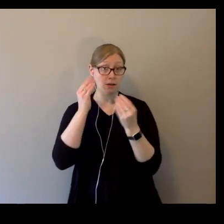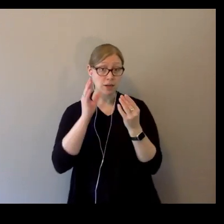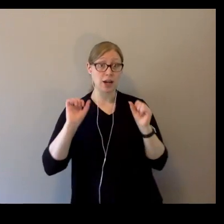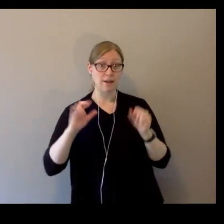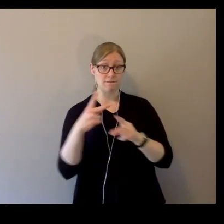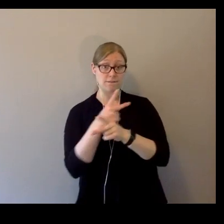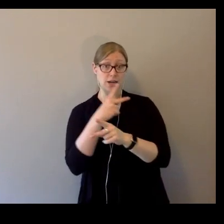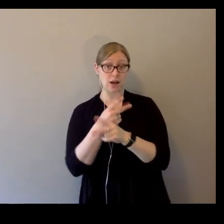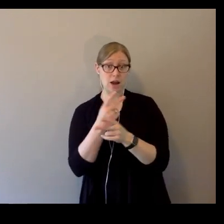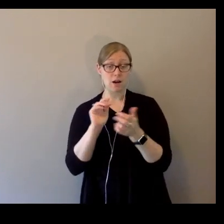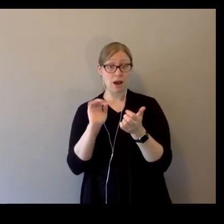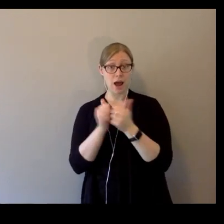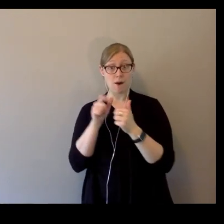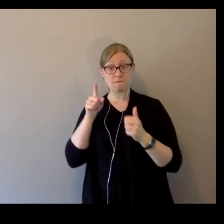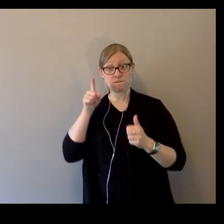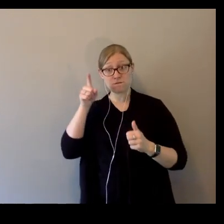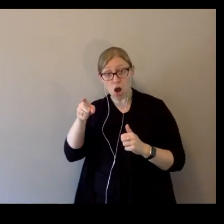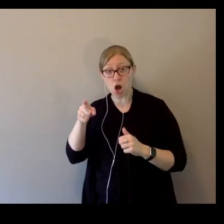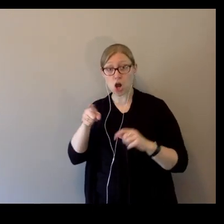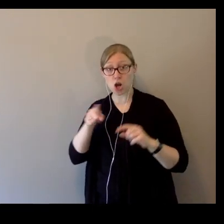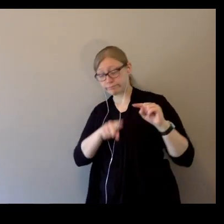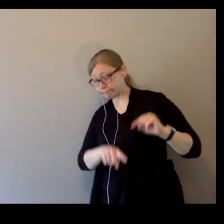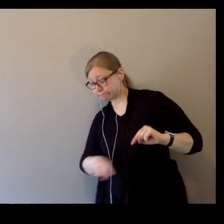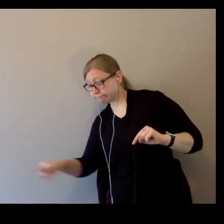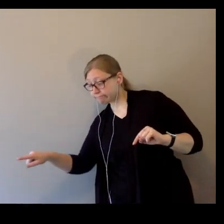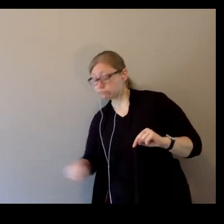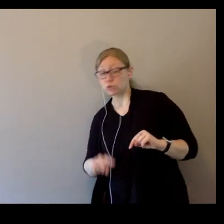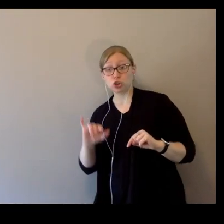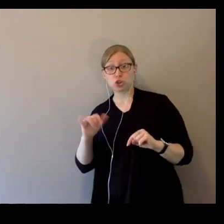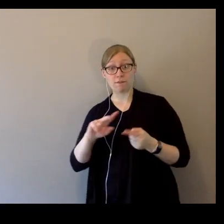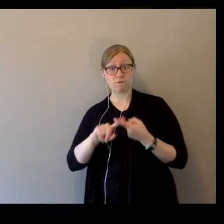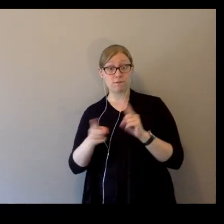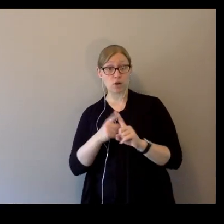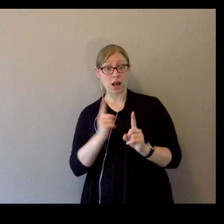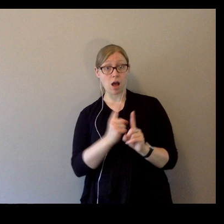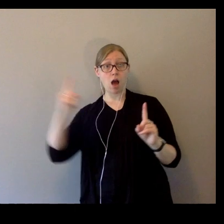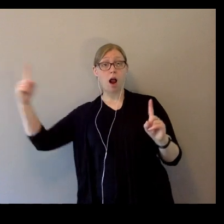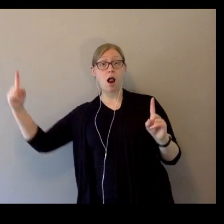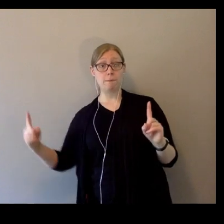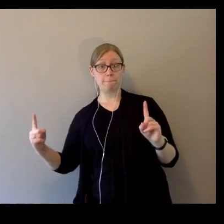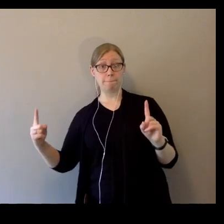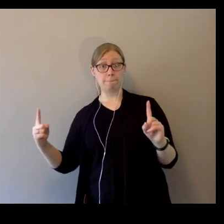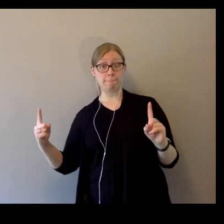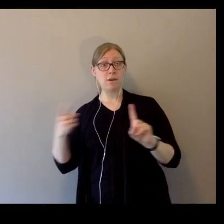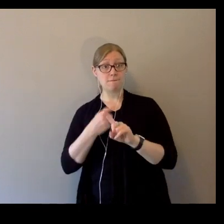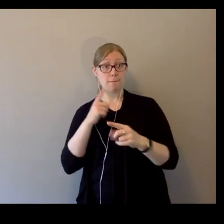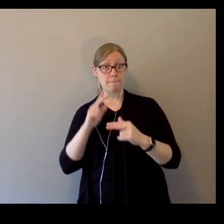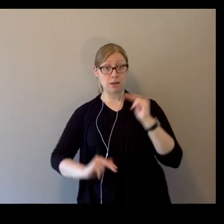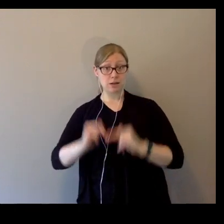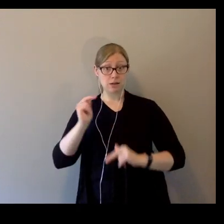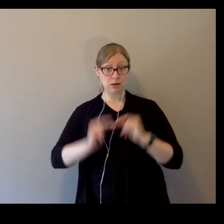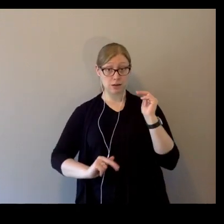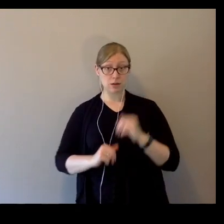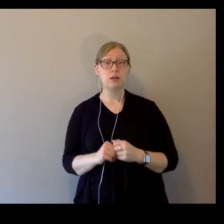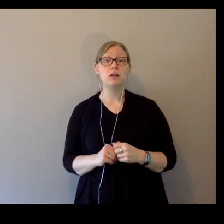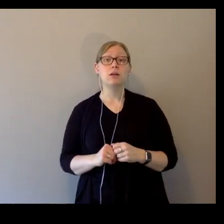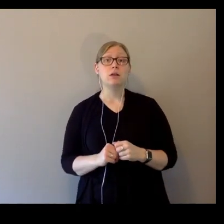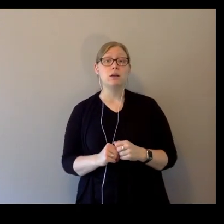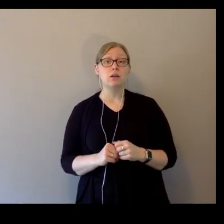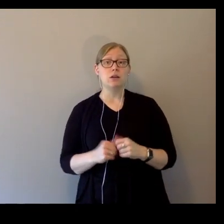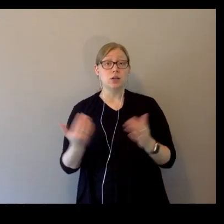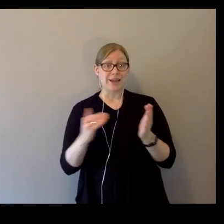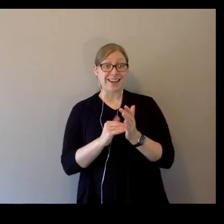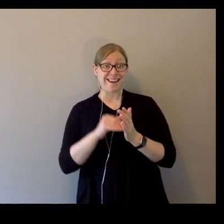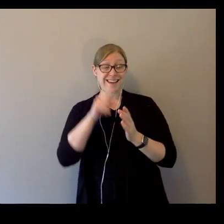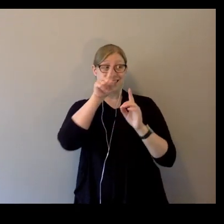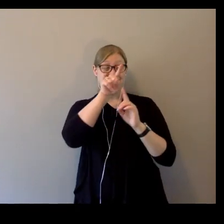far John's friend is from the building. So we can look at this, and the 40 degrees, again, we don't know